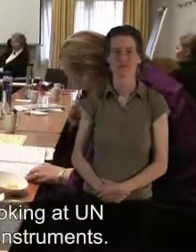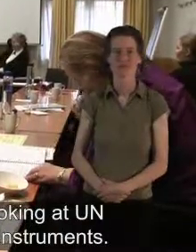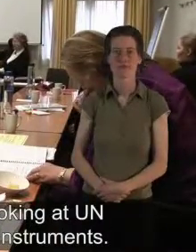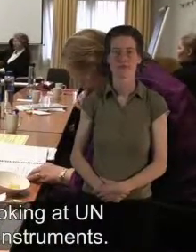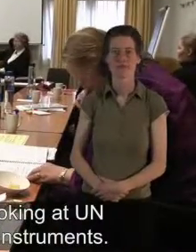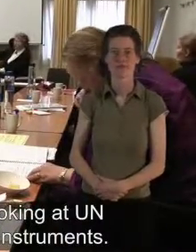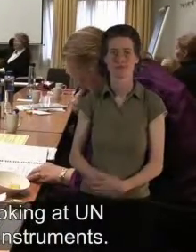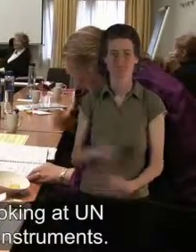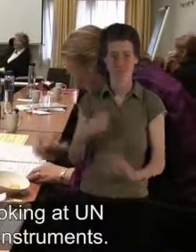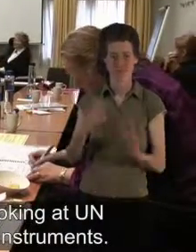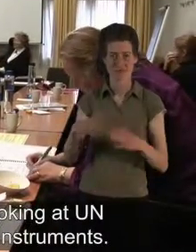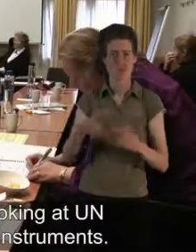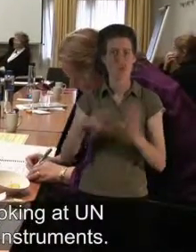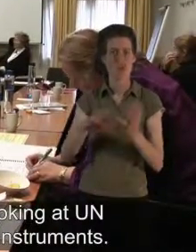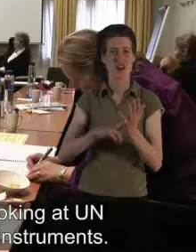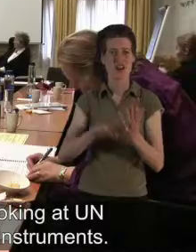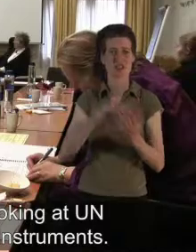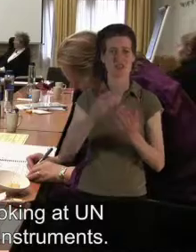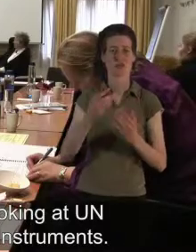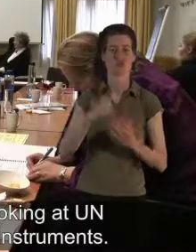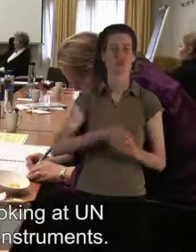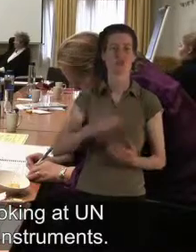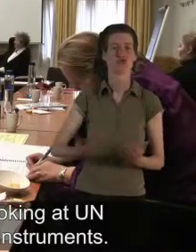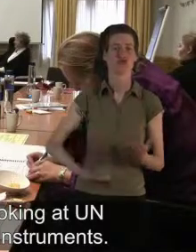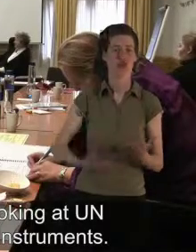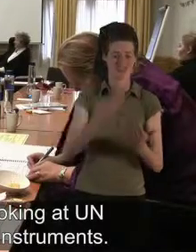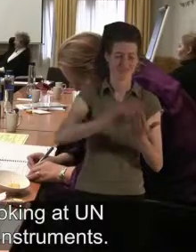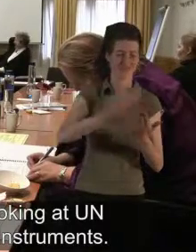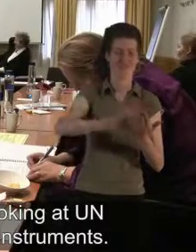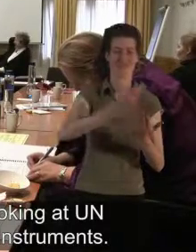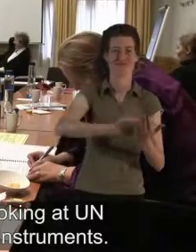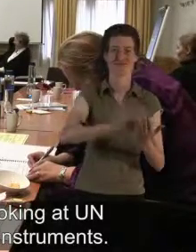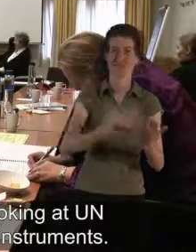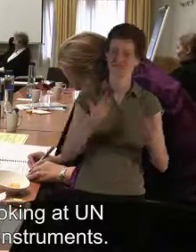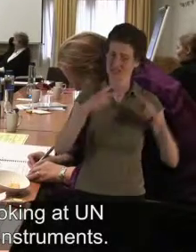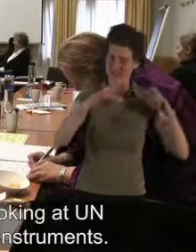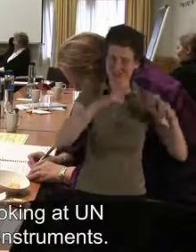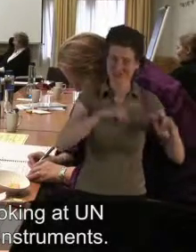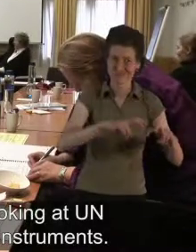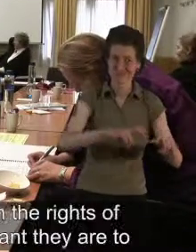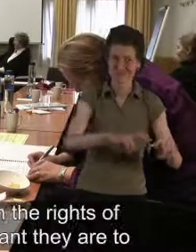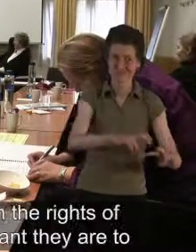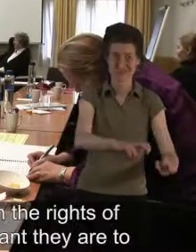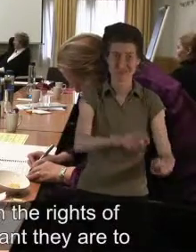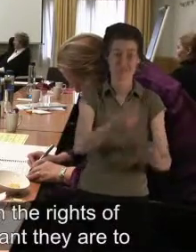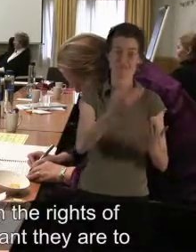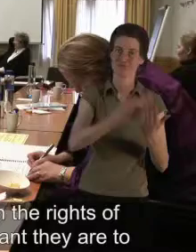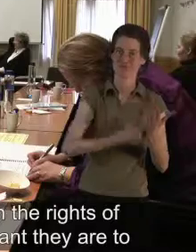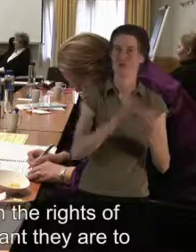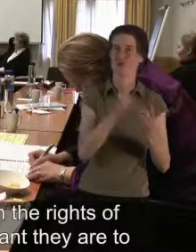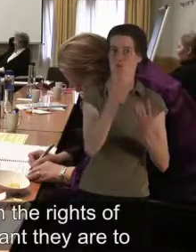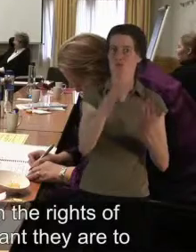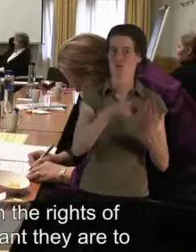time looking at UN international human rights instruments, particularly